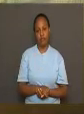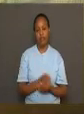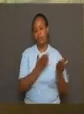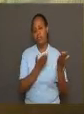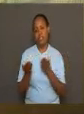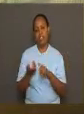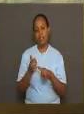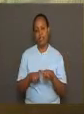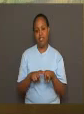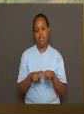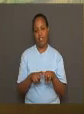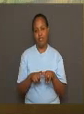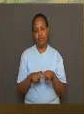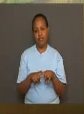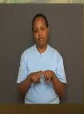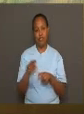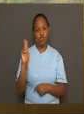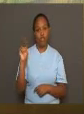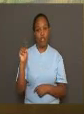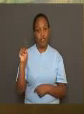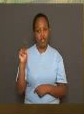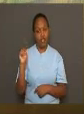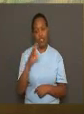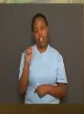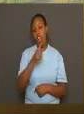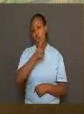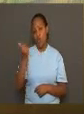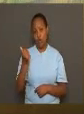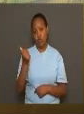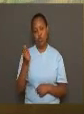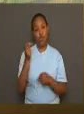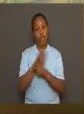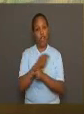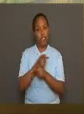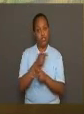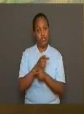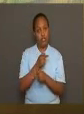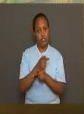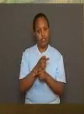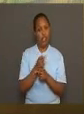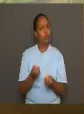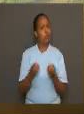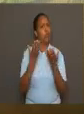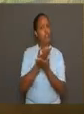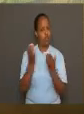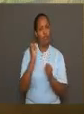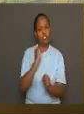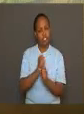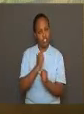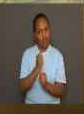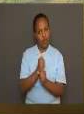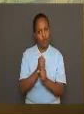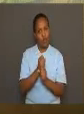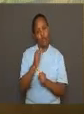Welcome back. The UN and other organizations are doing many things to